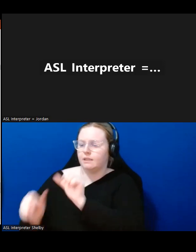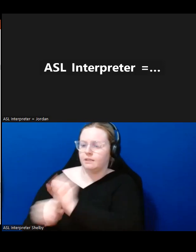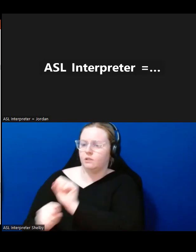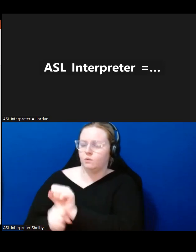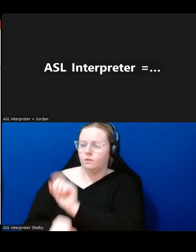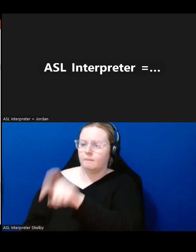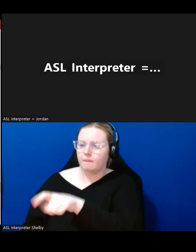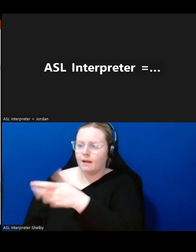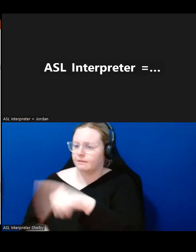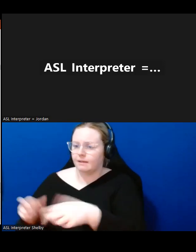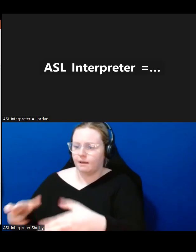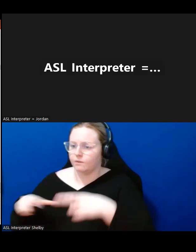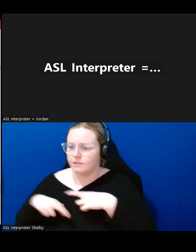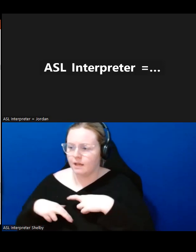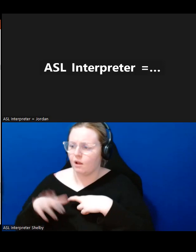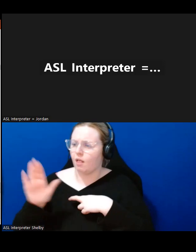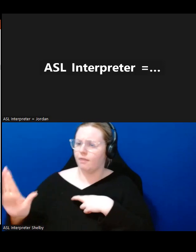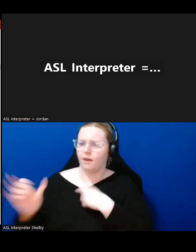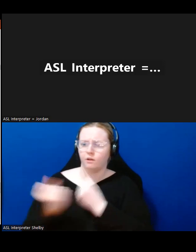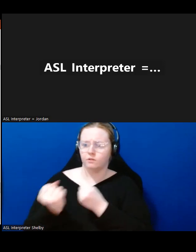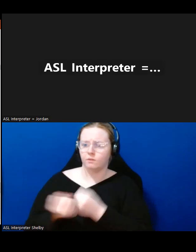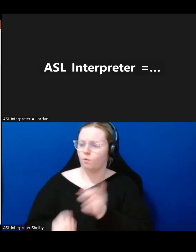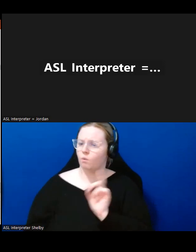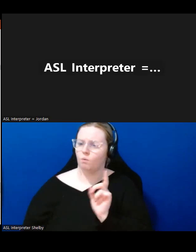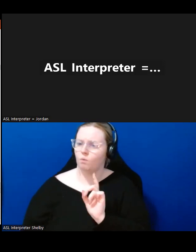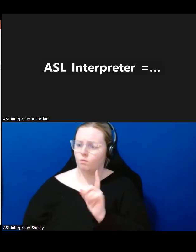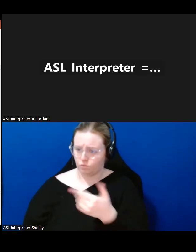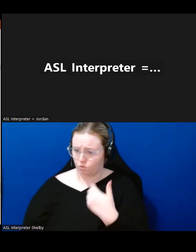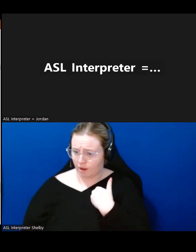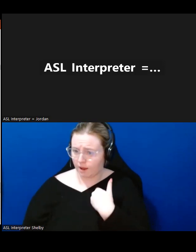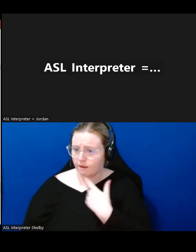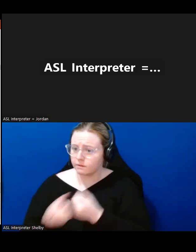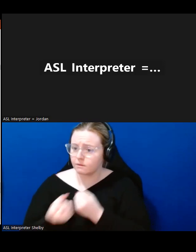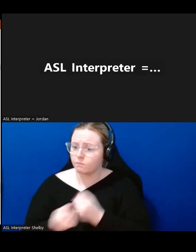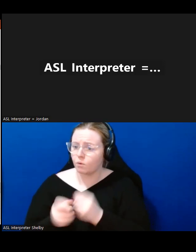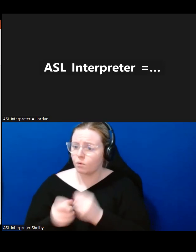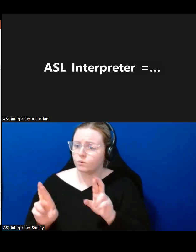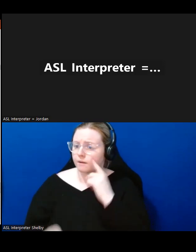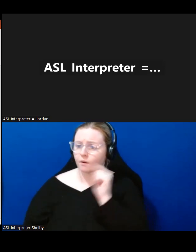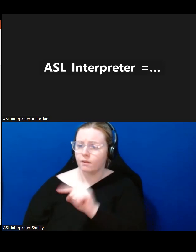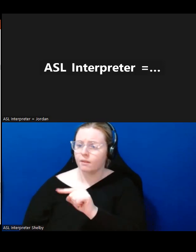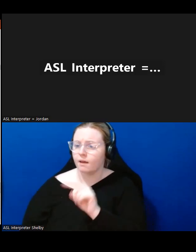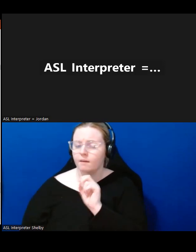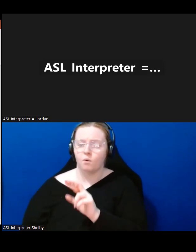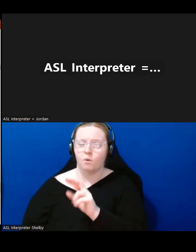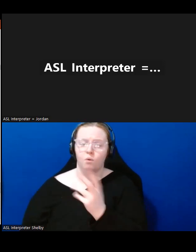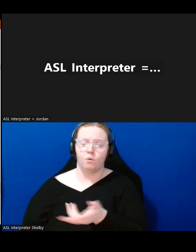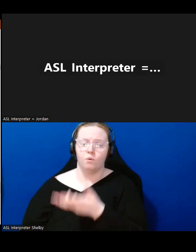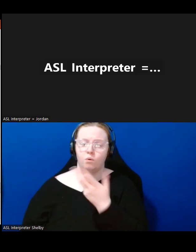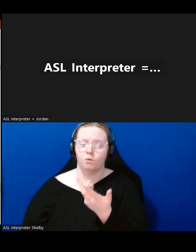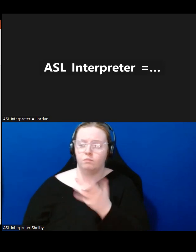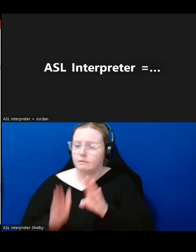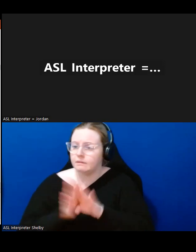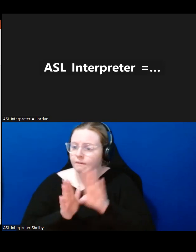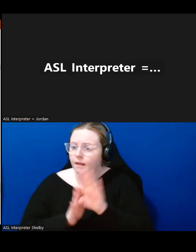in there that the coalition perhaps sees that it can develop, or it is developing some kind